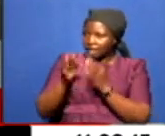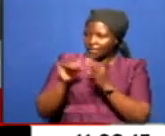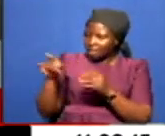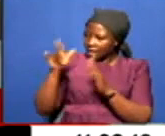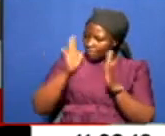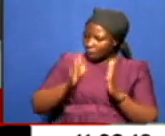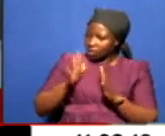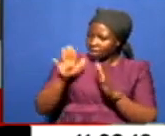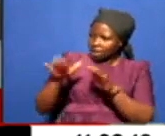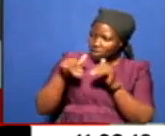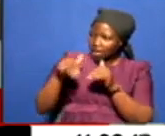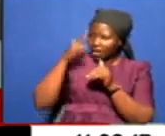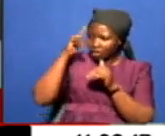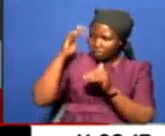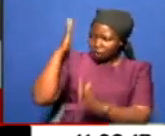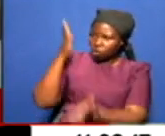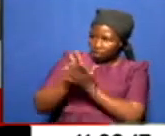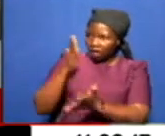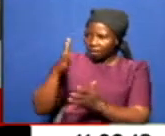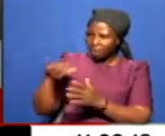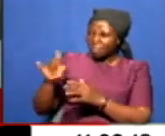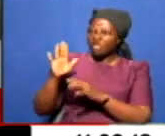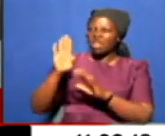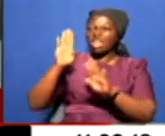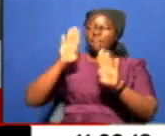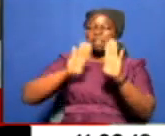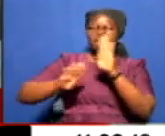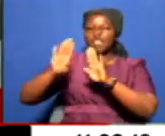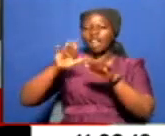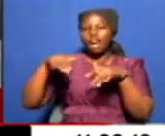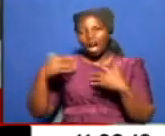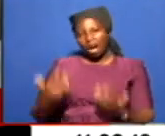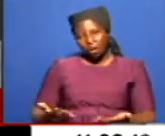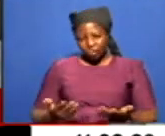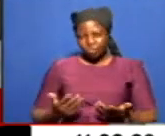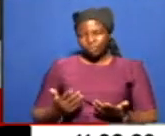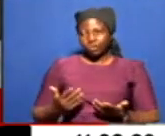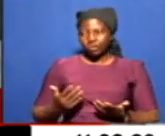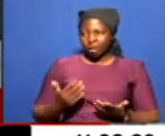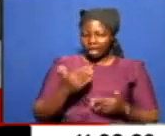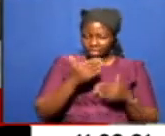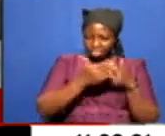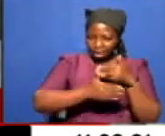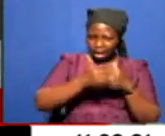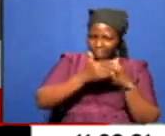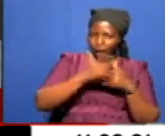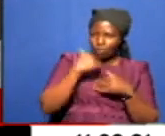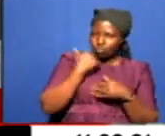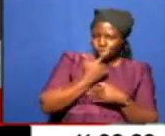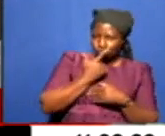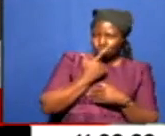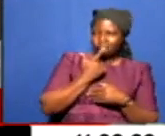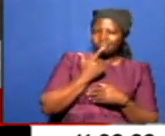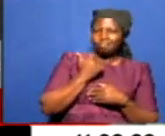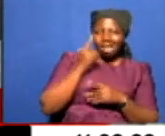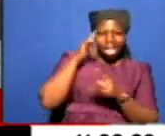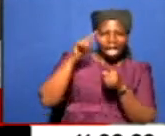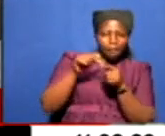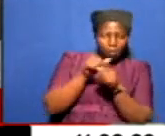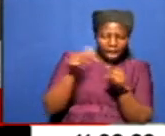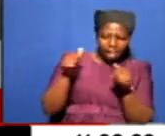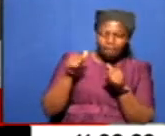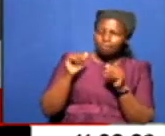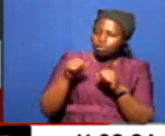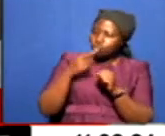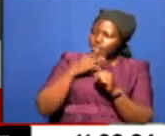activation, well, how are they behaving? And how would a neighbor of goodwill tell that this person, I think this